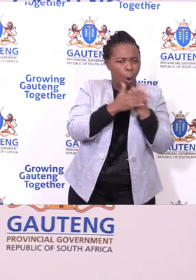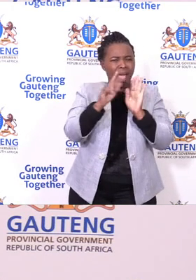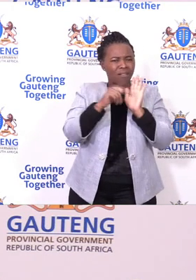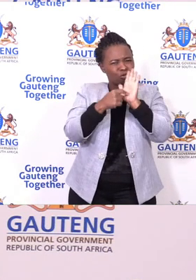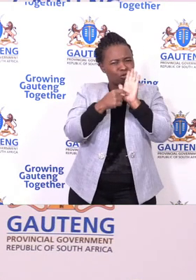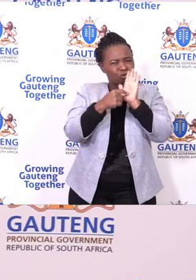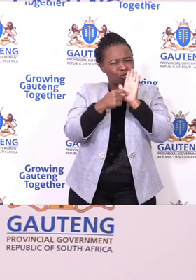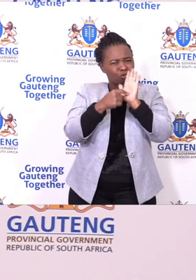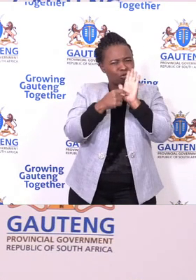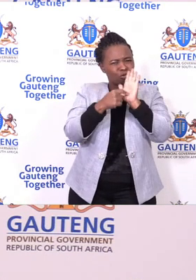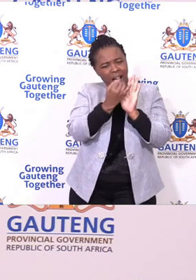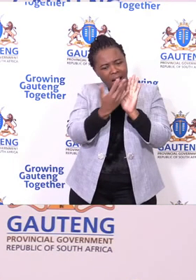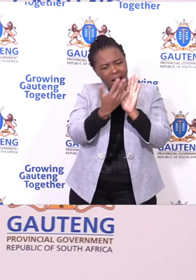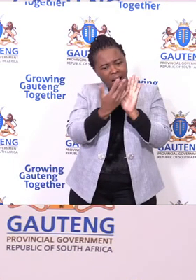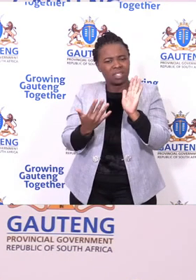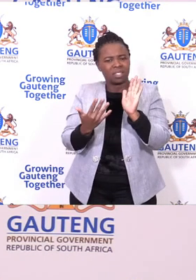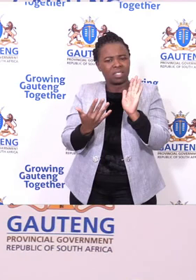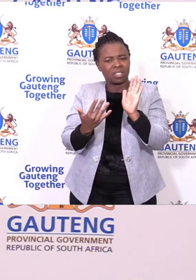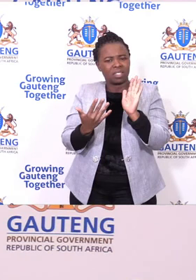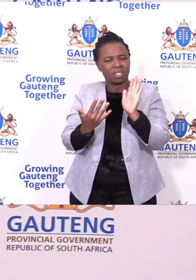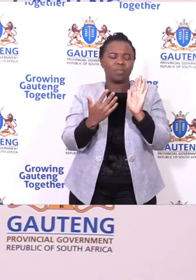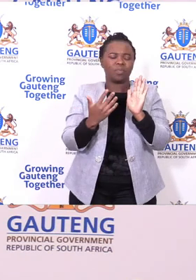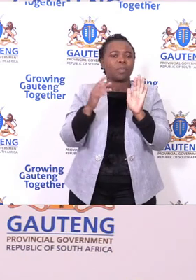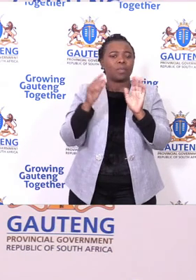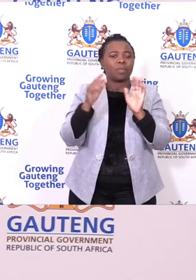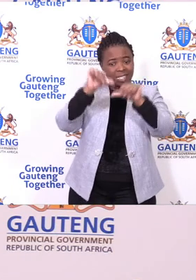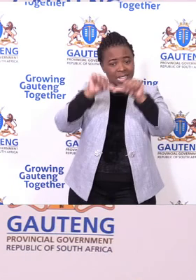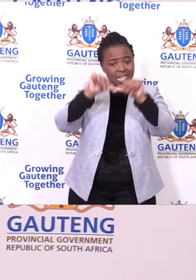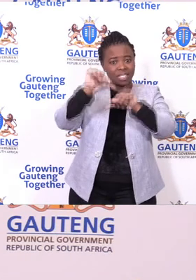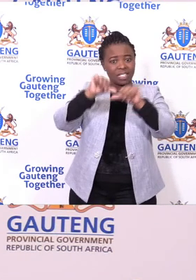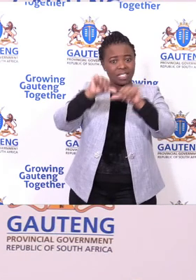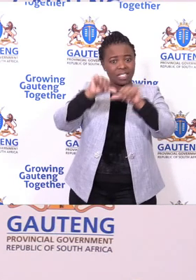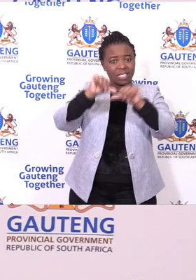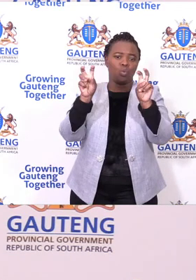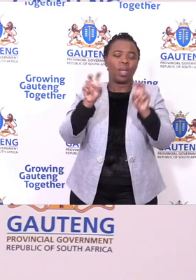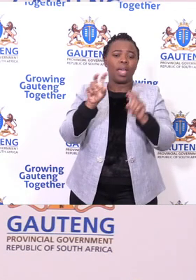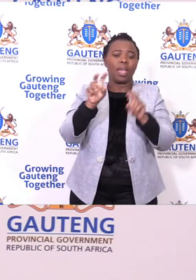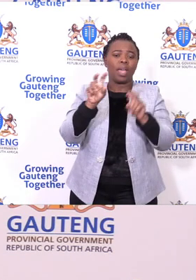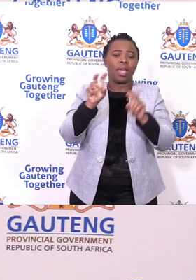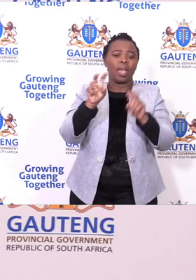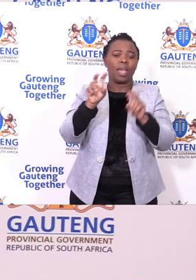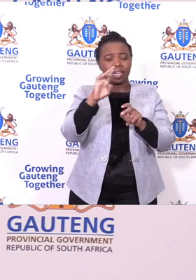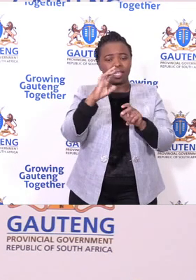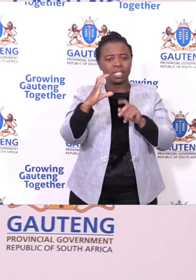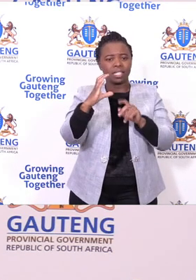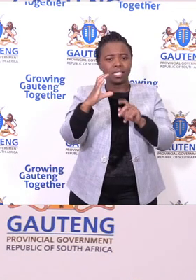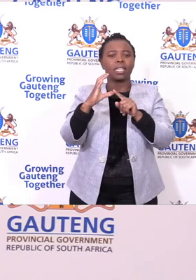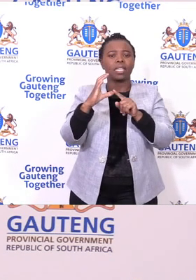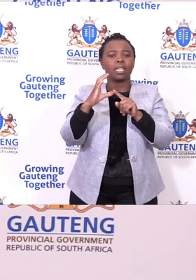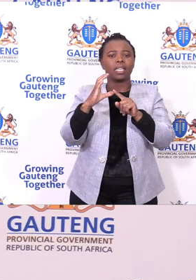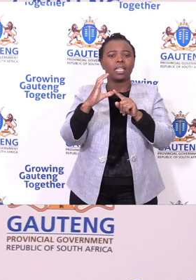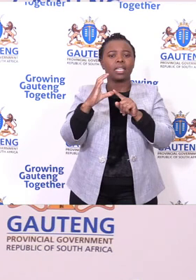It's something that is a known scientific issue. The MRC reported this week that there are deaths that normally go